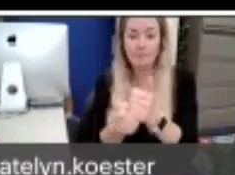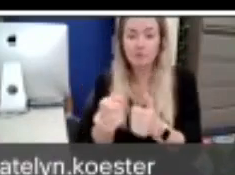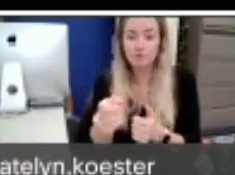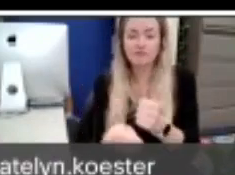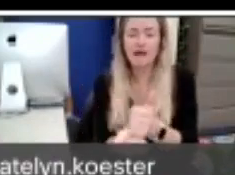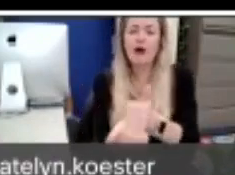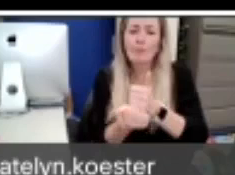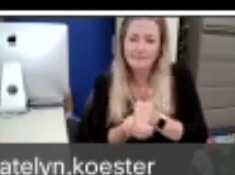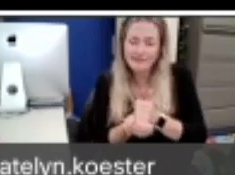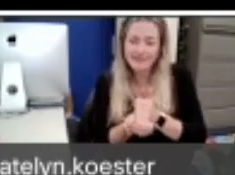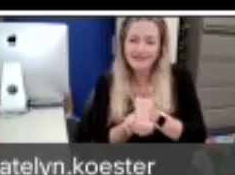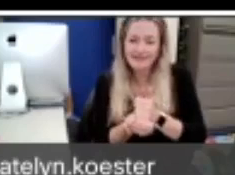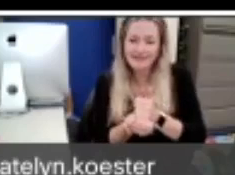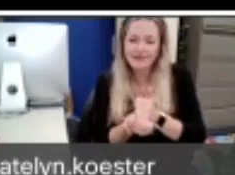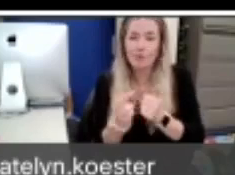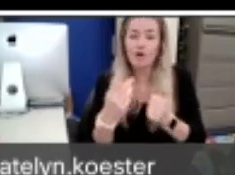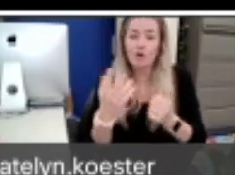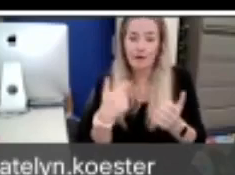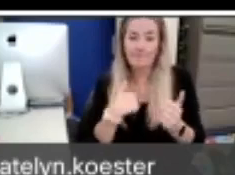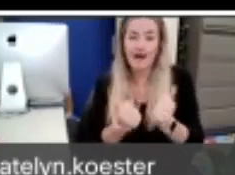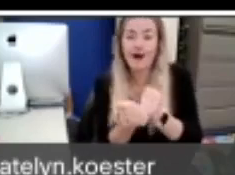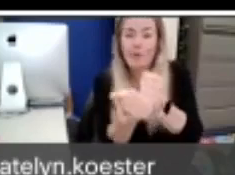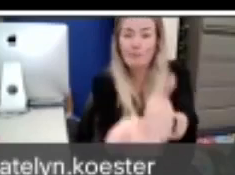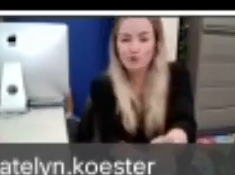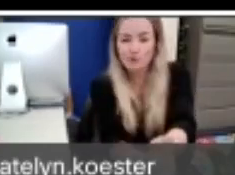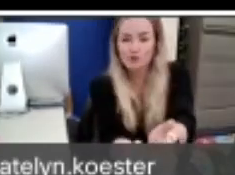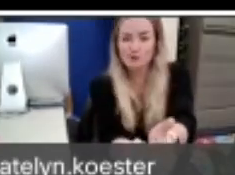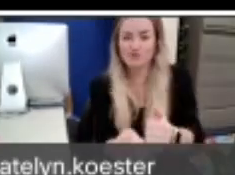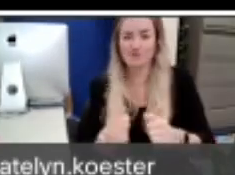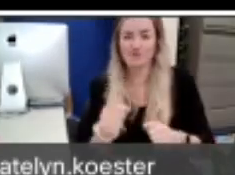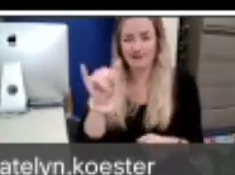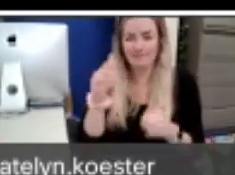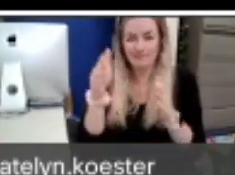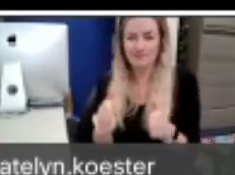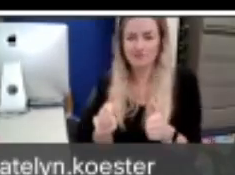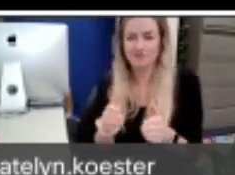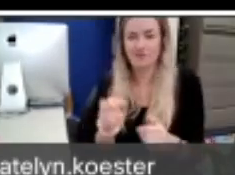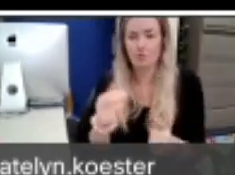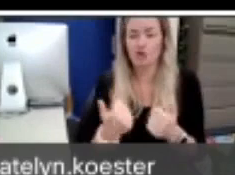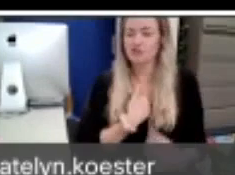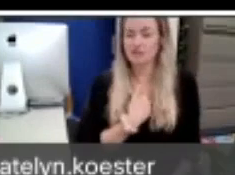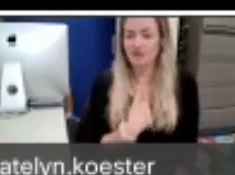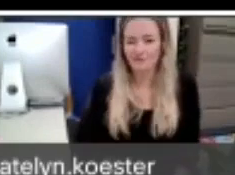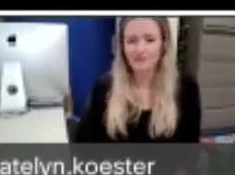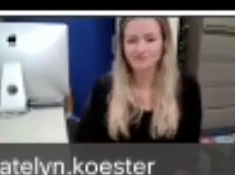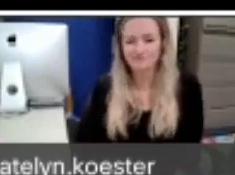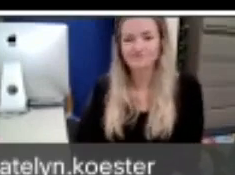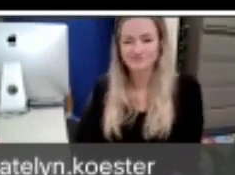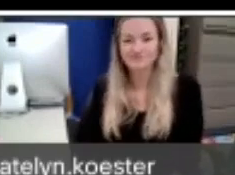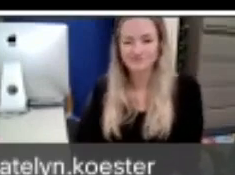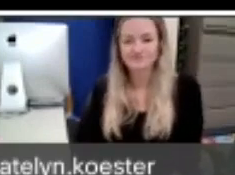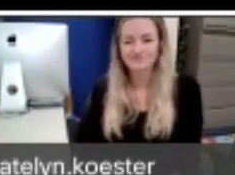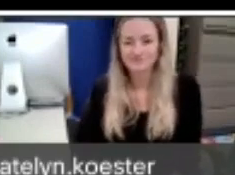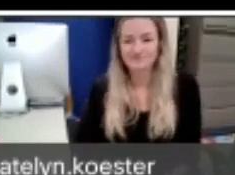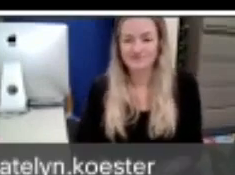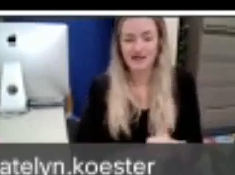Like if you need someone to help you, it goes towards you because you want the help for yourself. Or if you want to help